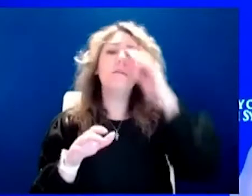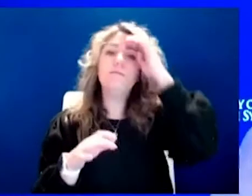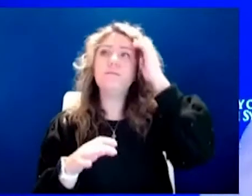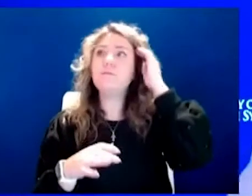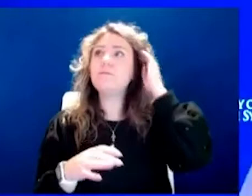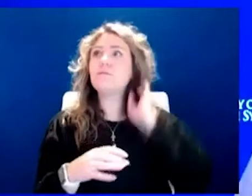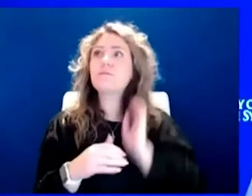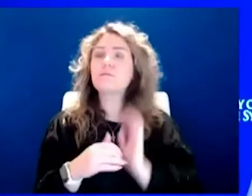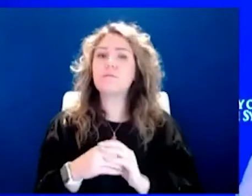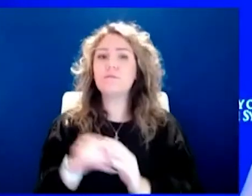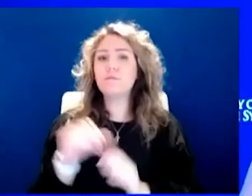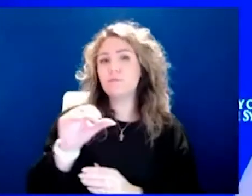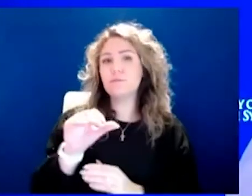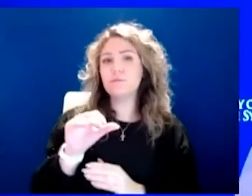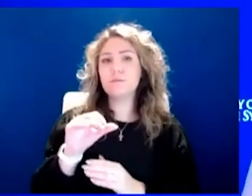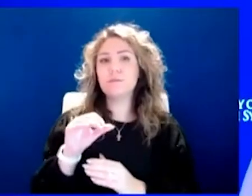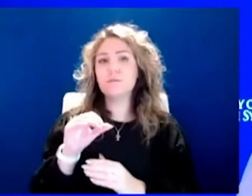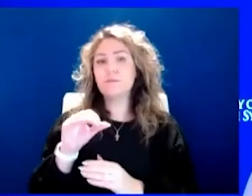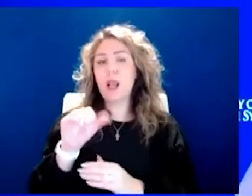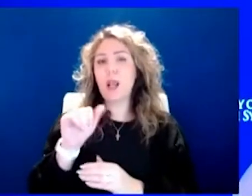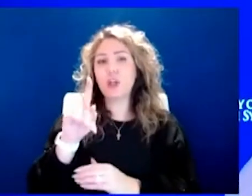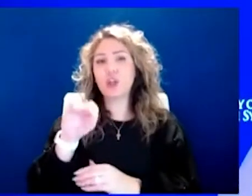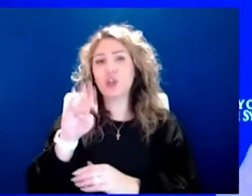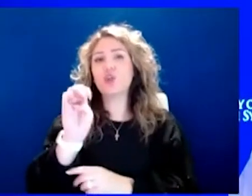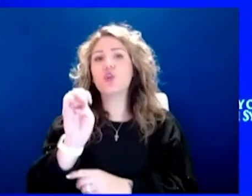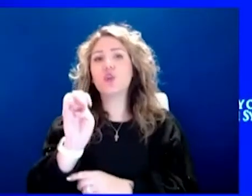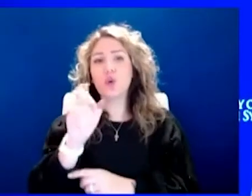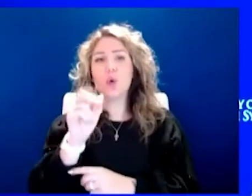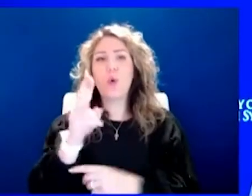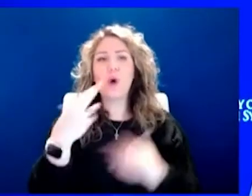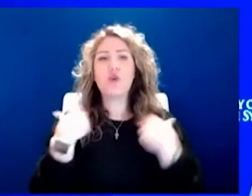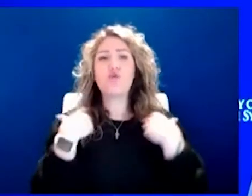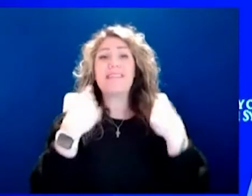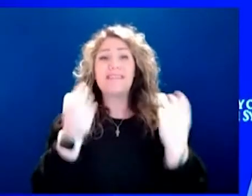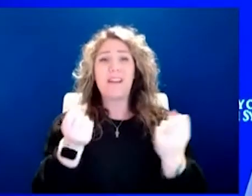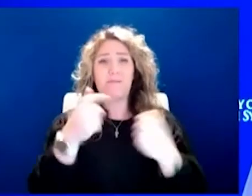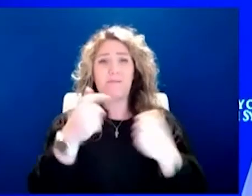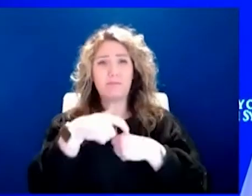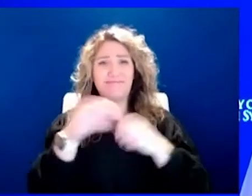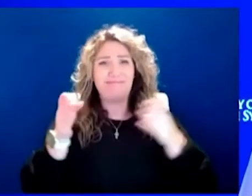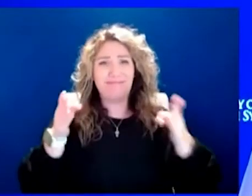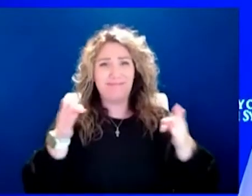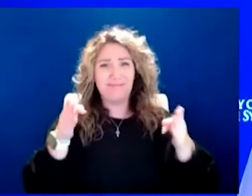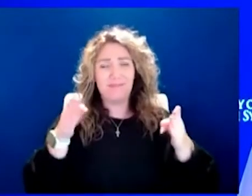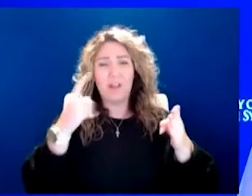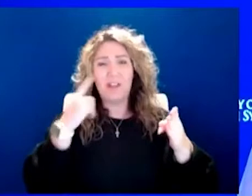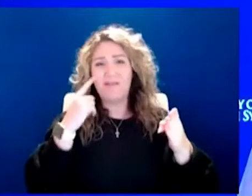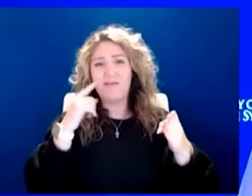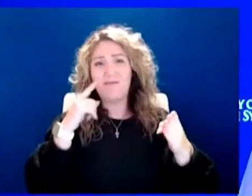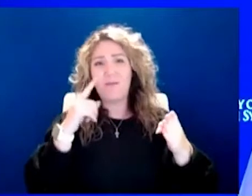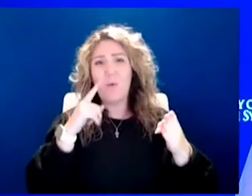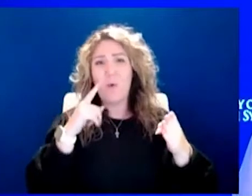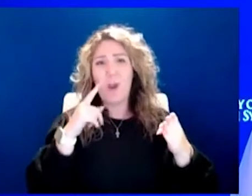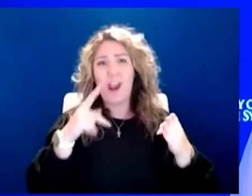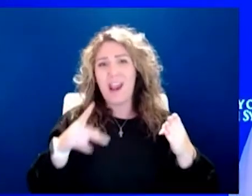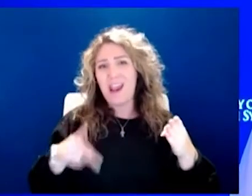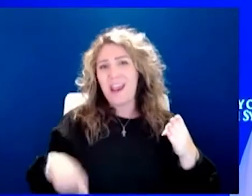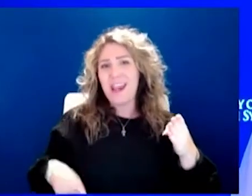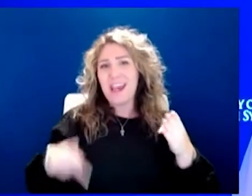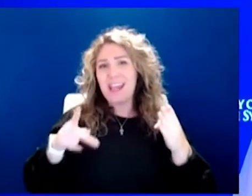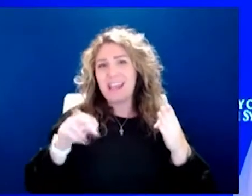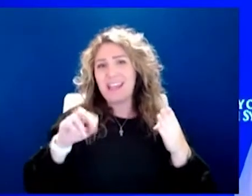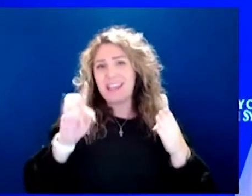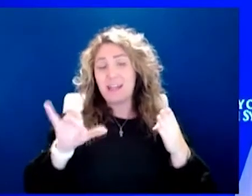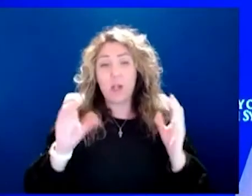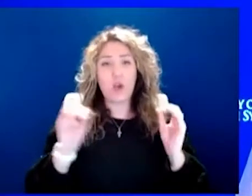acute positive or recovered, more of that recovered period of the of kidneys, no livers, no hearts